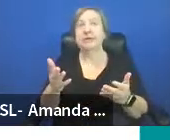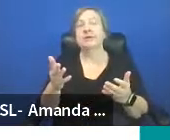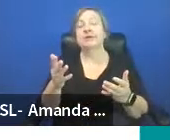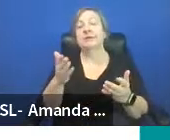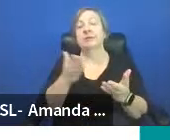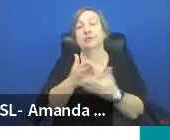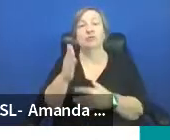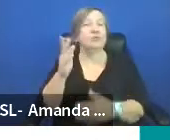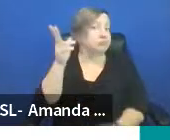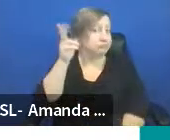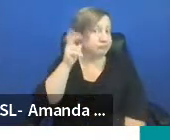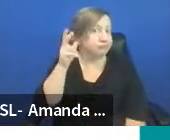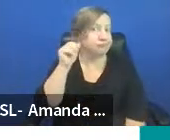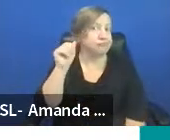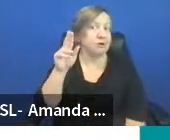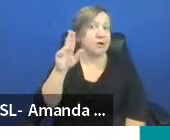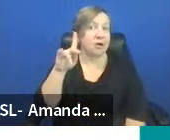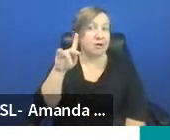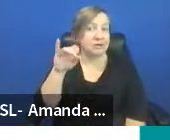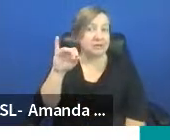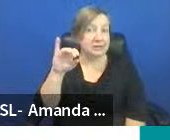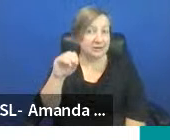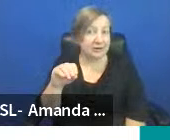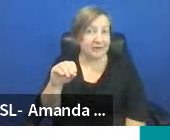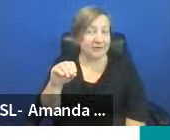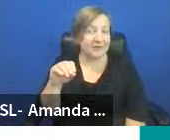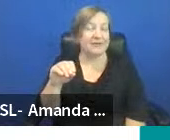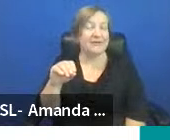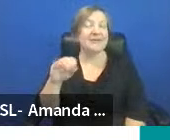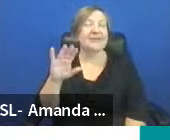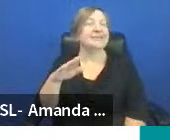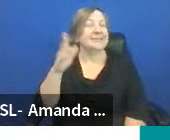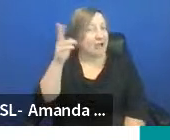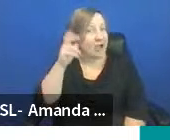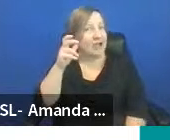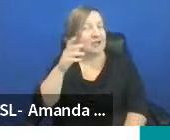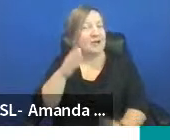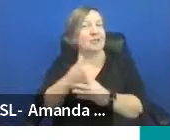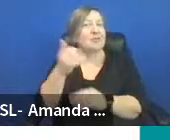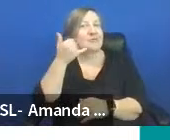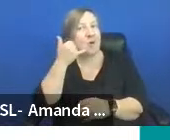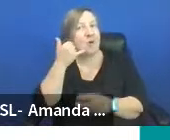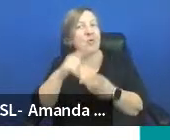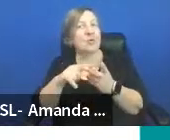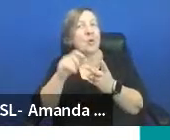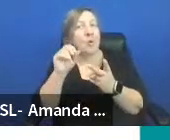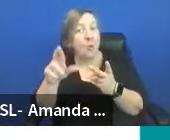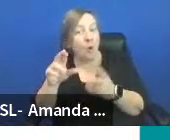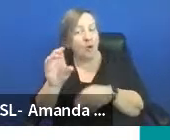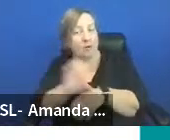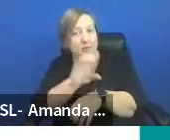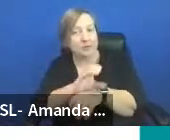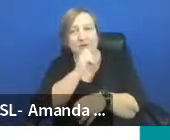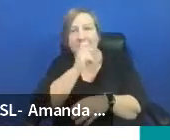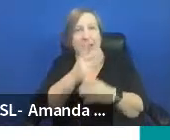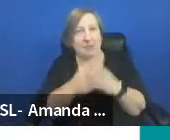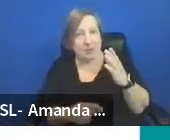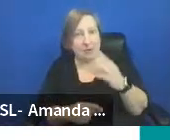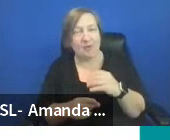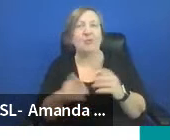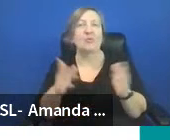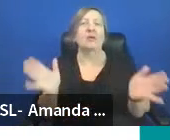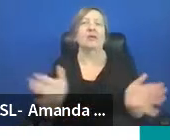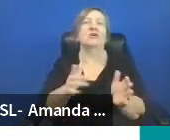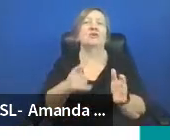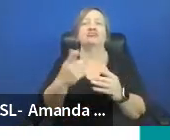by audio. Please join audio by either phone or computer, but not by both. We encourage panelists to turn on your